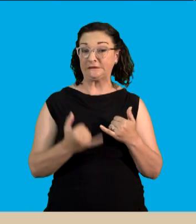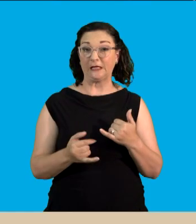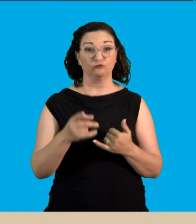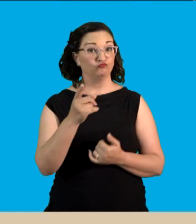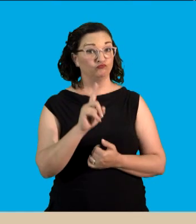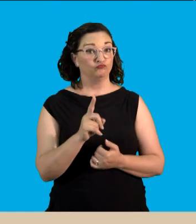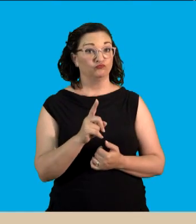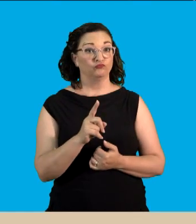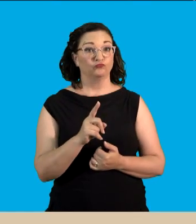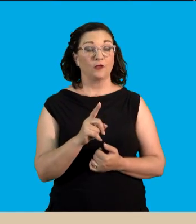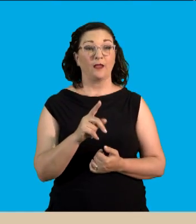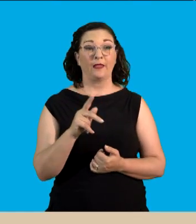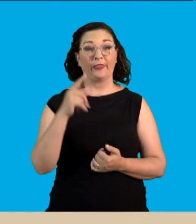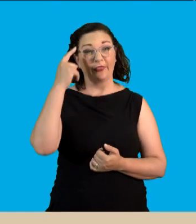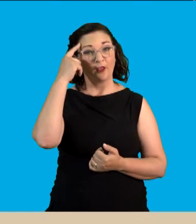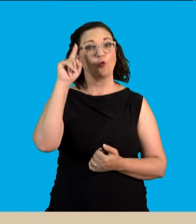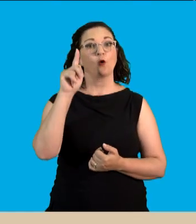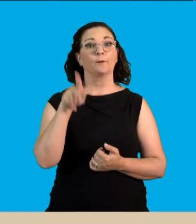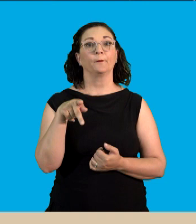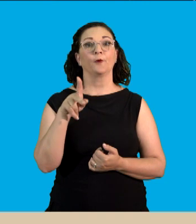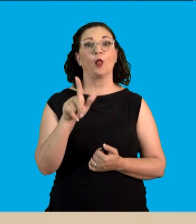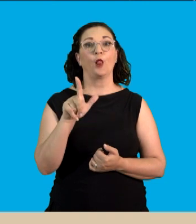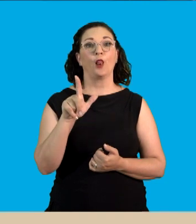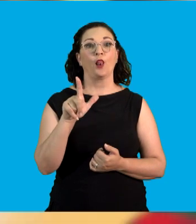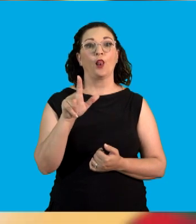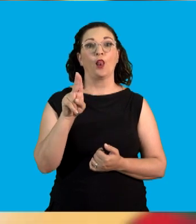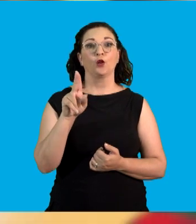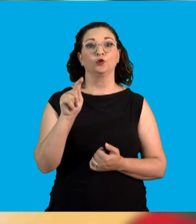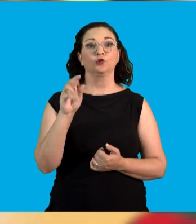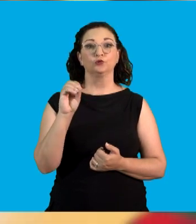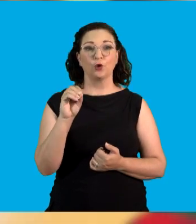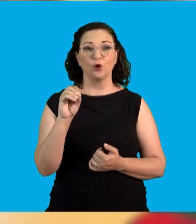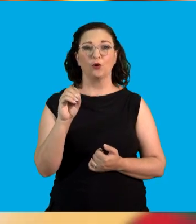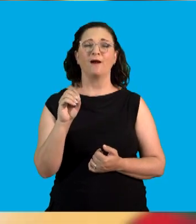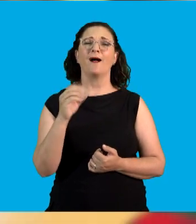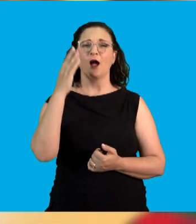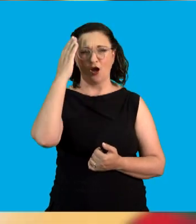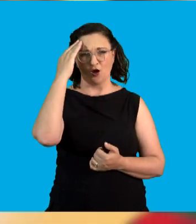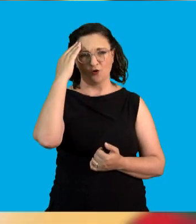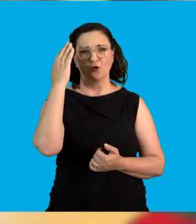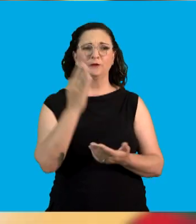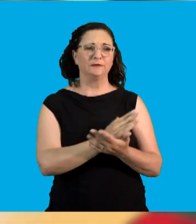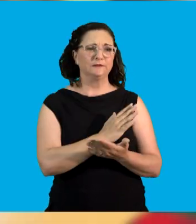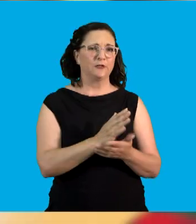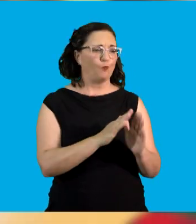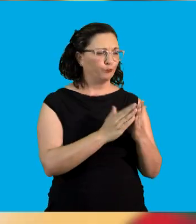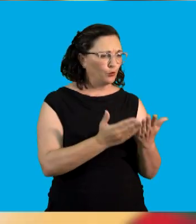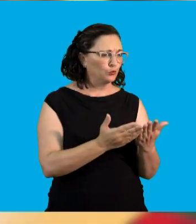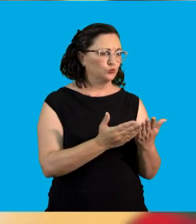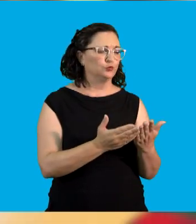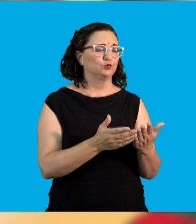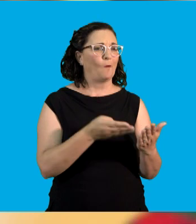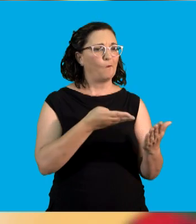following mistake, thinking that Pluto is a planet. I'm very much aware that in some test books, in some books